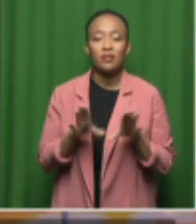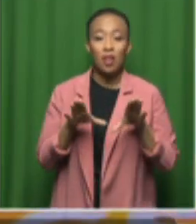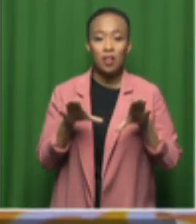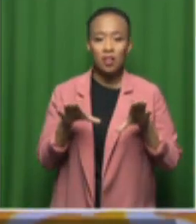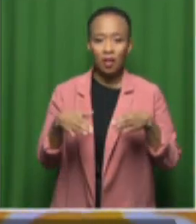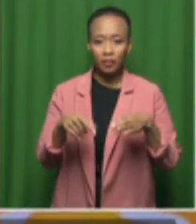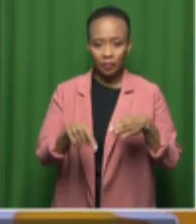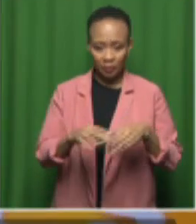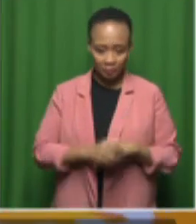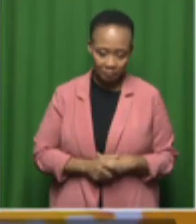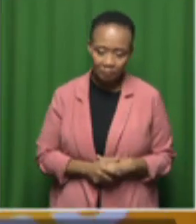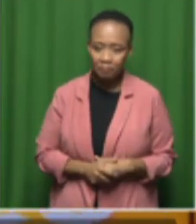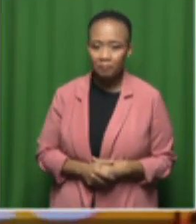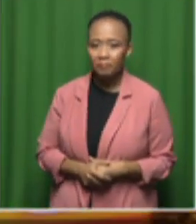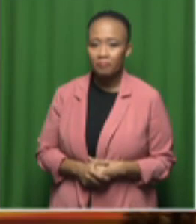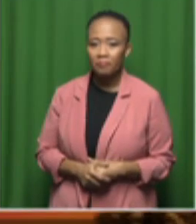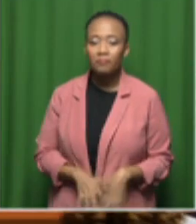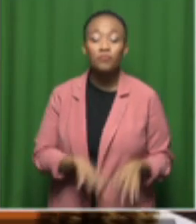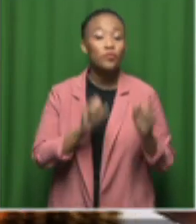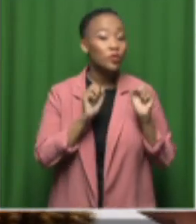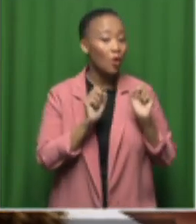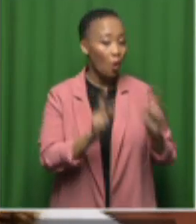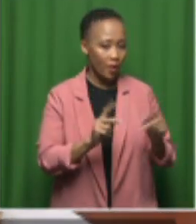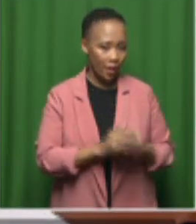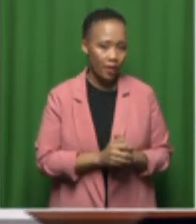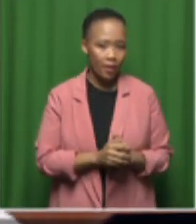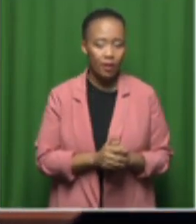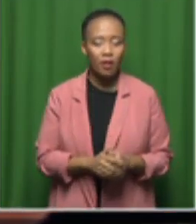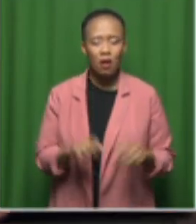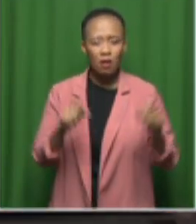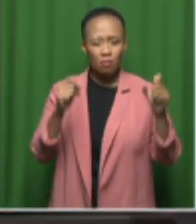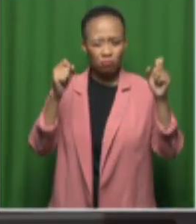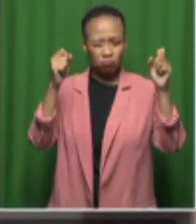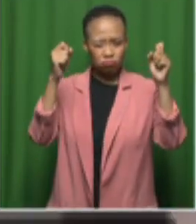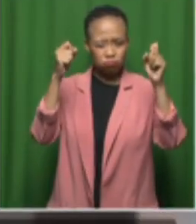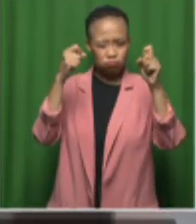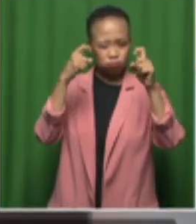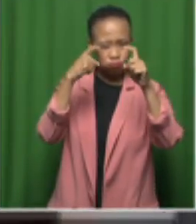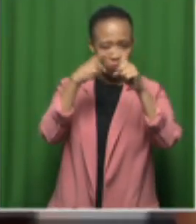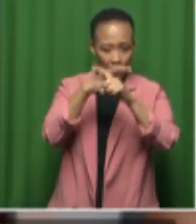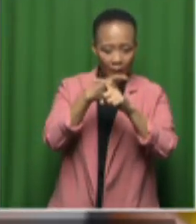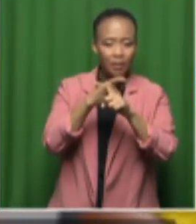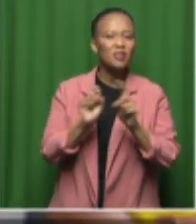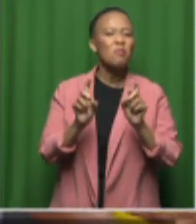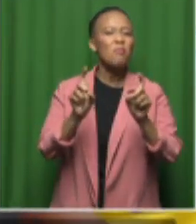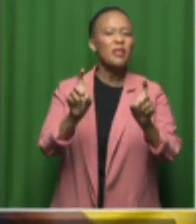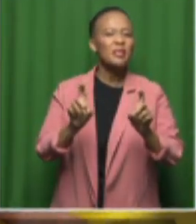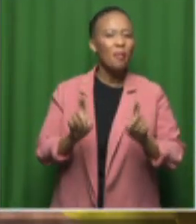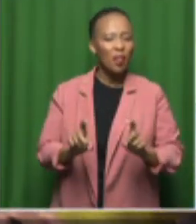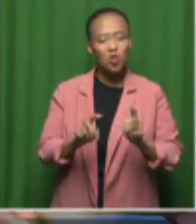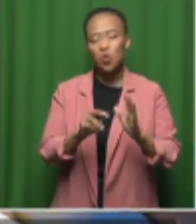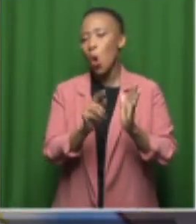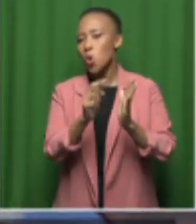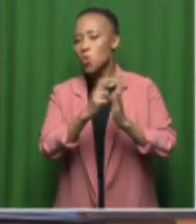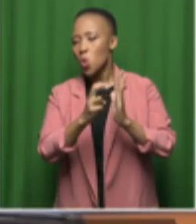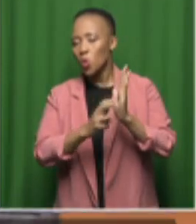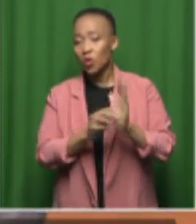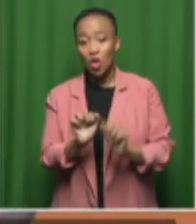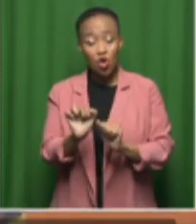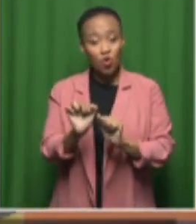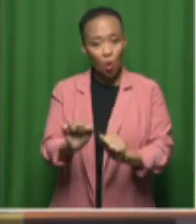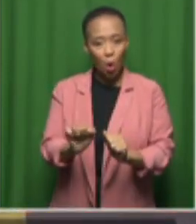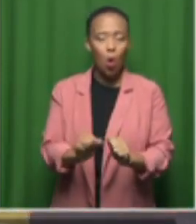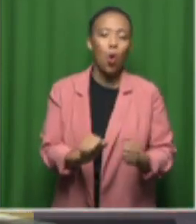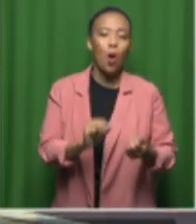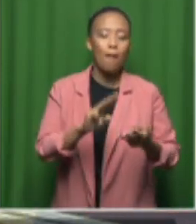Yeah. So does it explain the complex principles of mathematics? I mean, there's different versions of